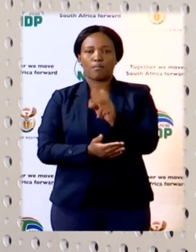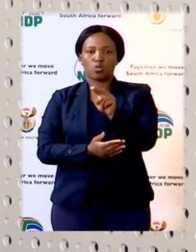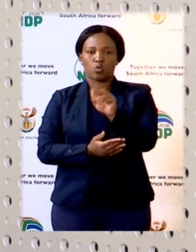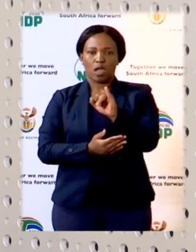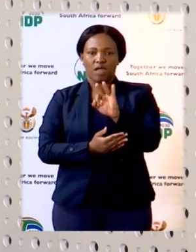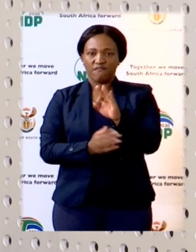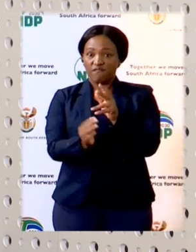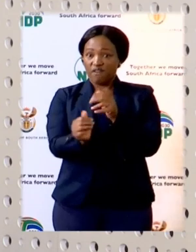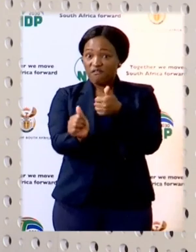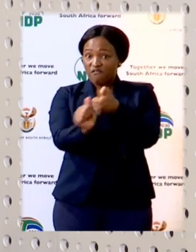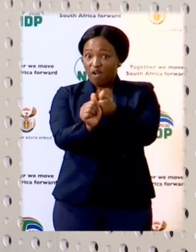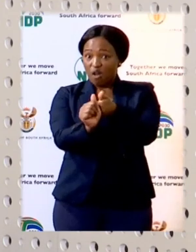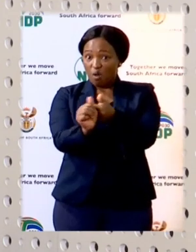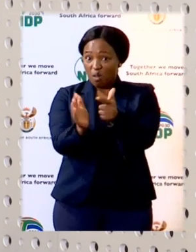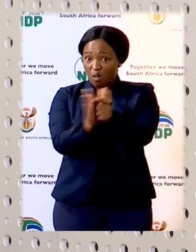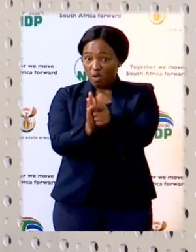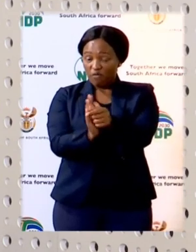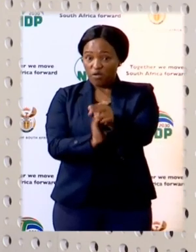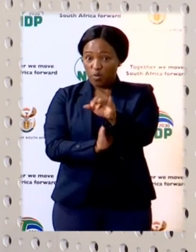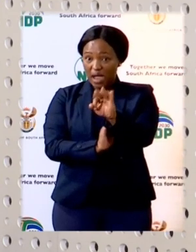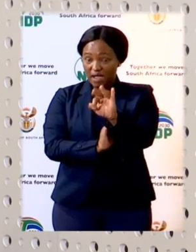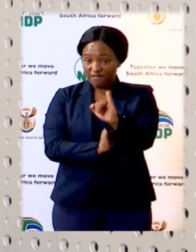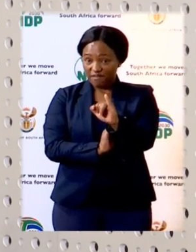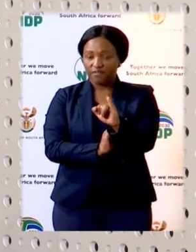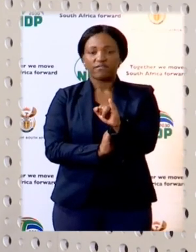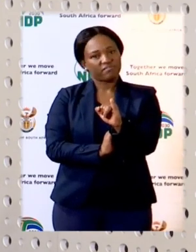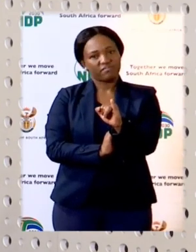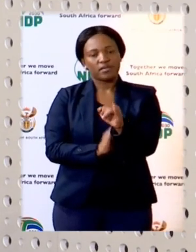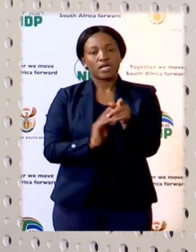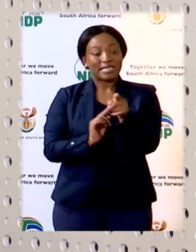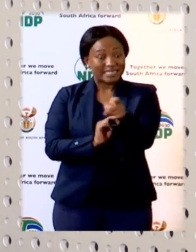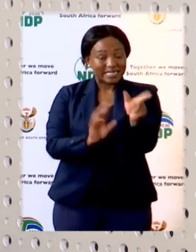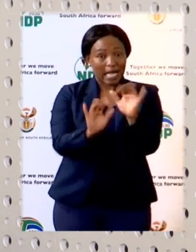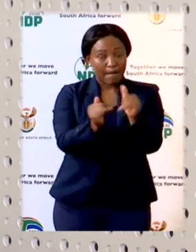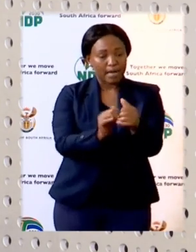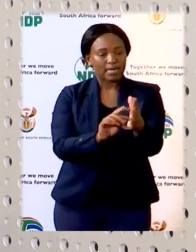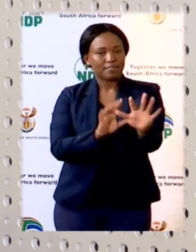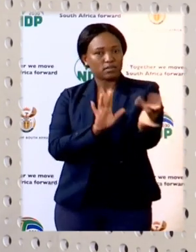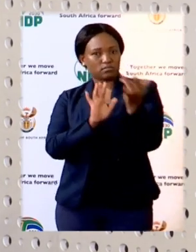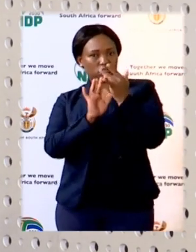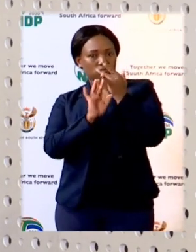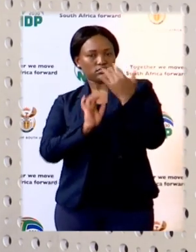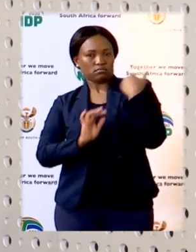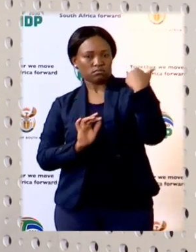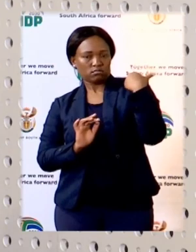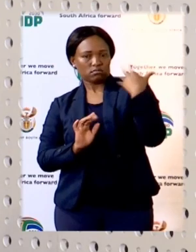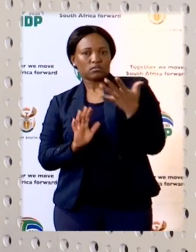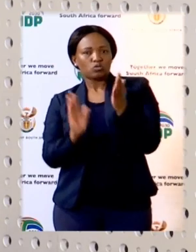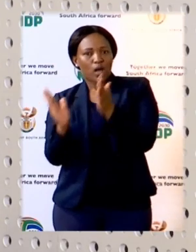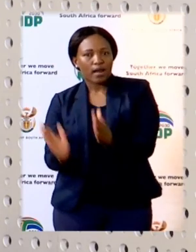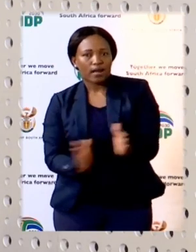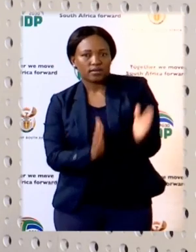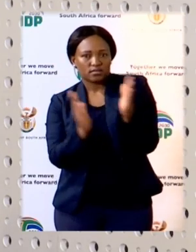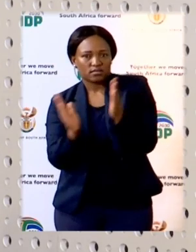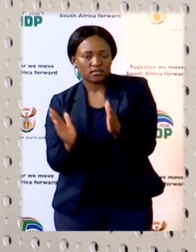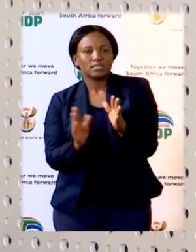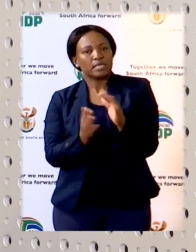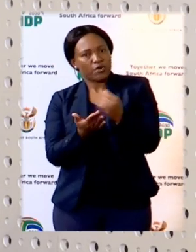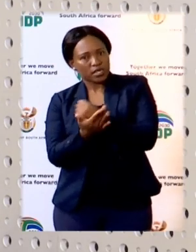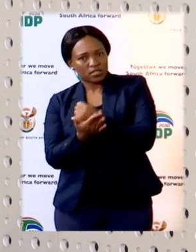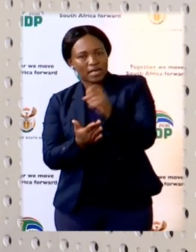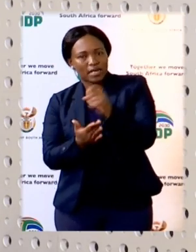we need those companies to make arrangements with the UIF so that they can register and also